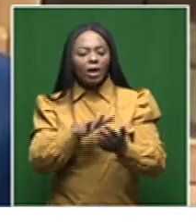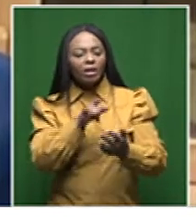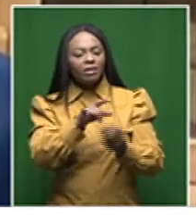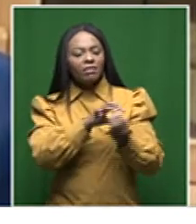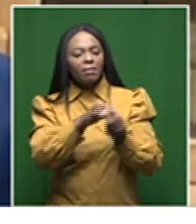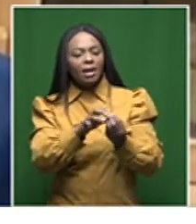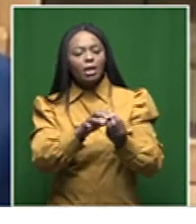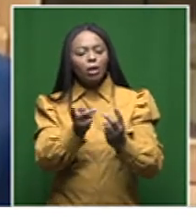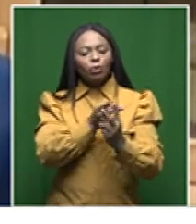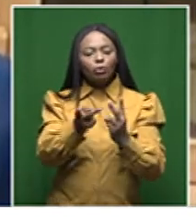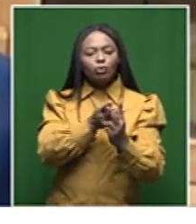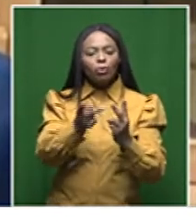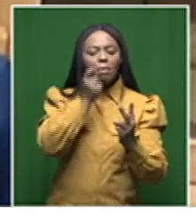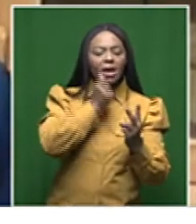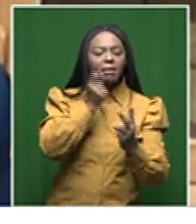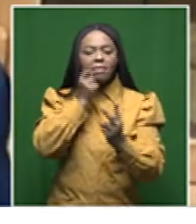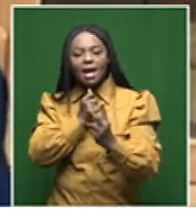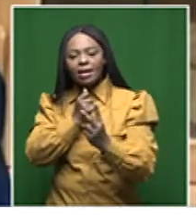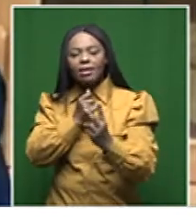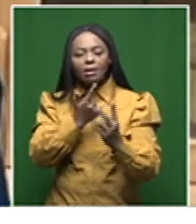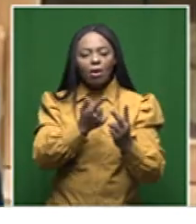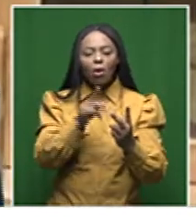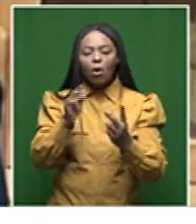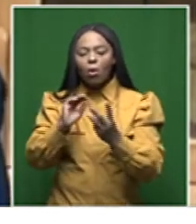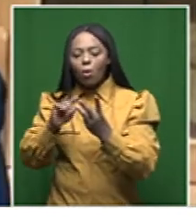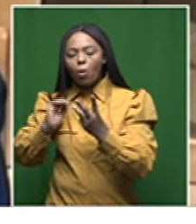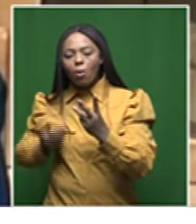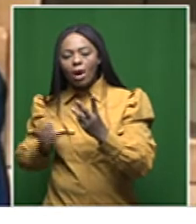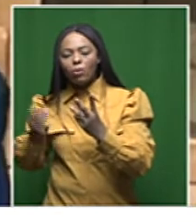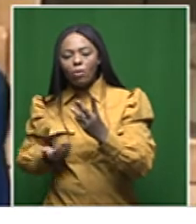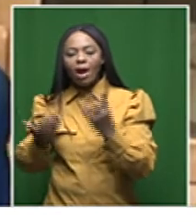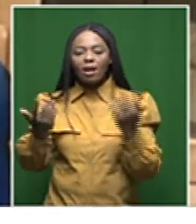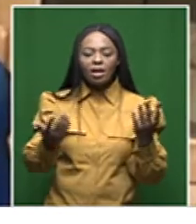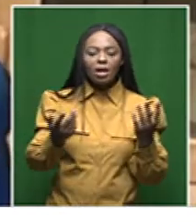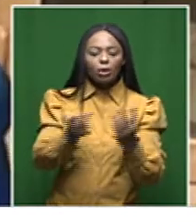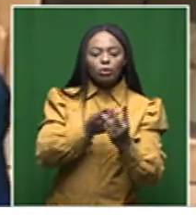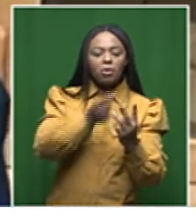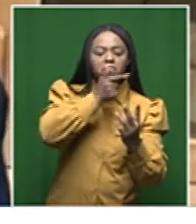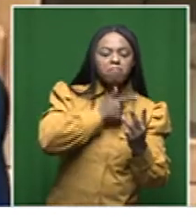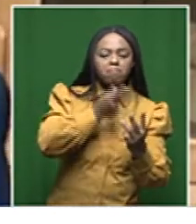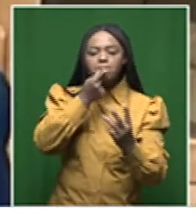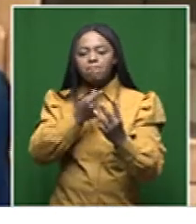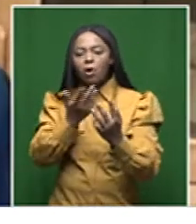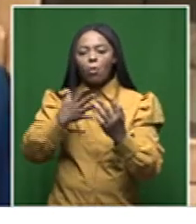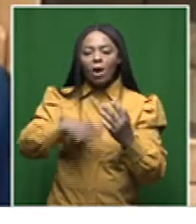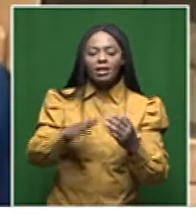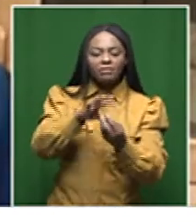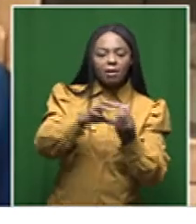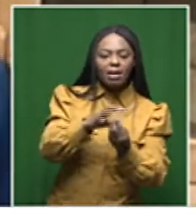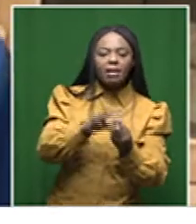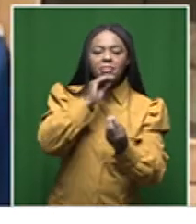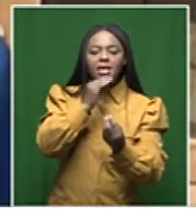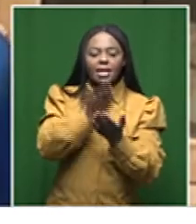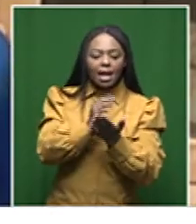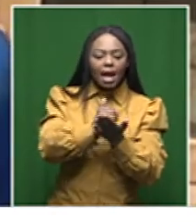sex couple, be man to man or female to female trying to build a family. Those are a special group that will need assisted